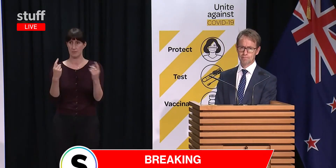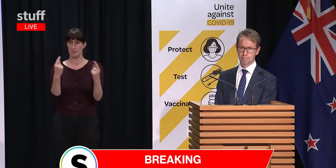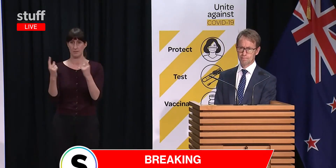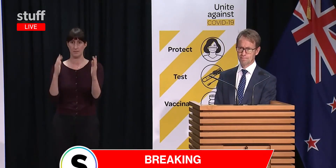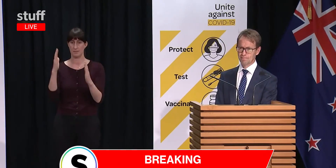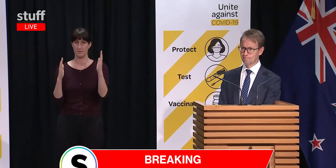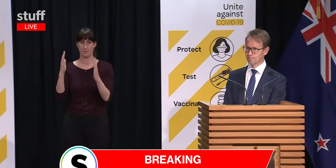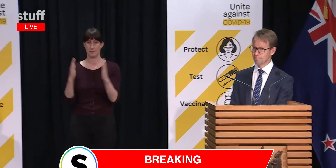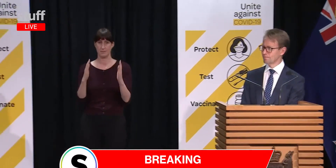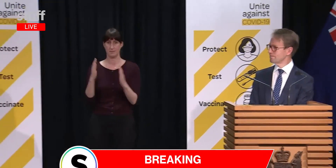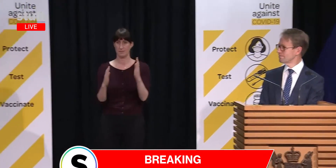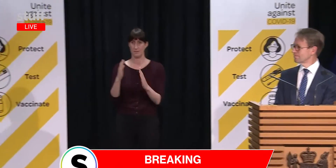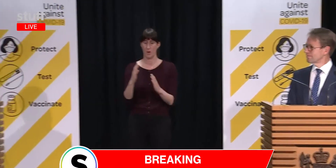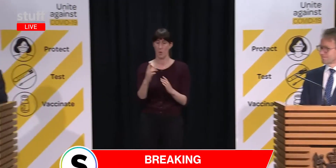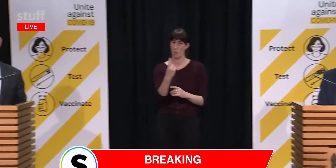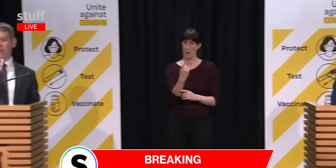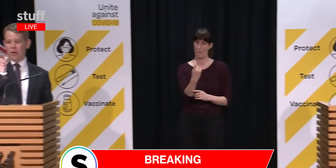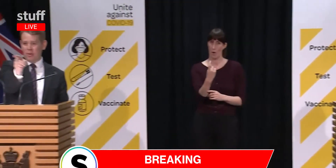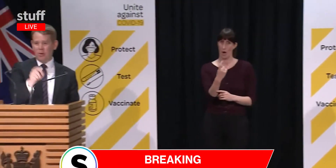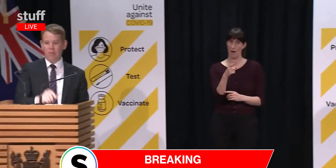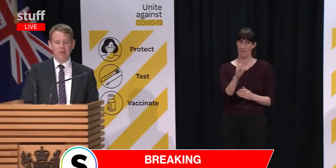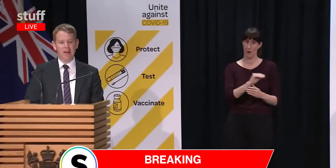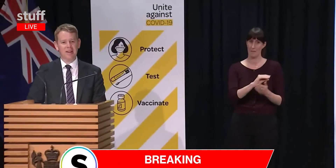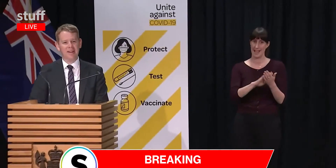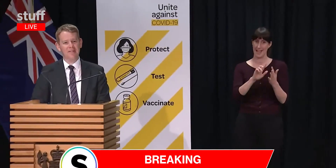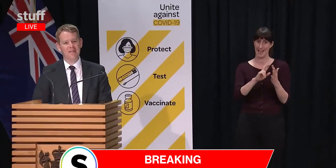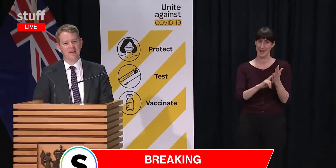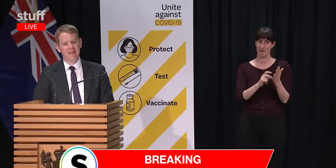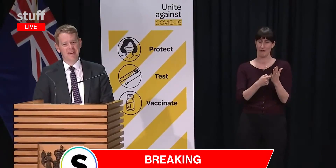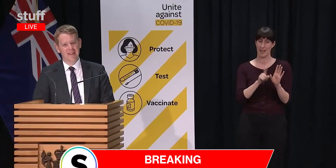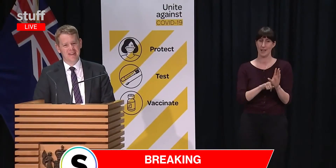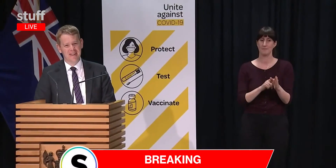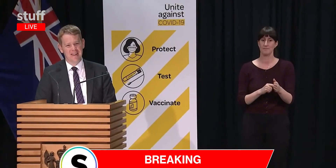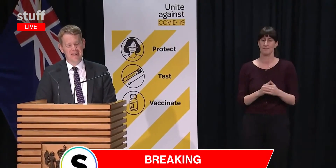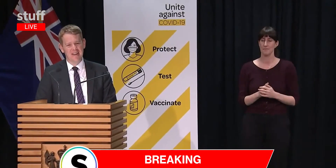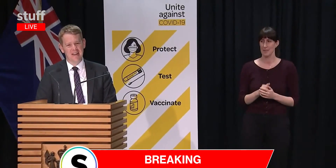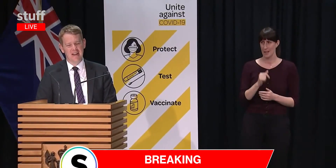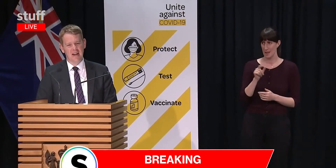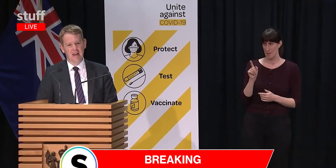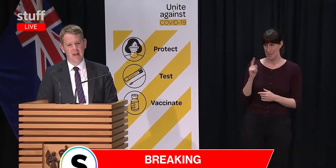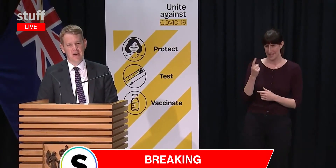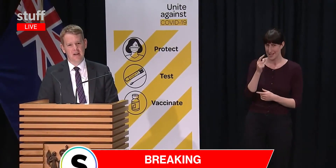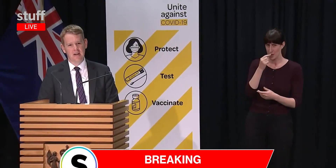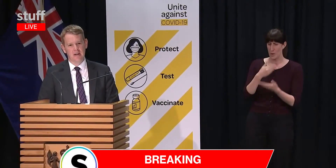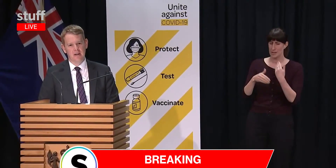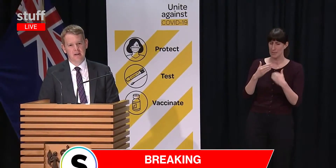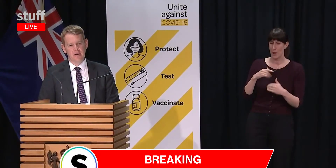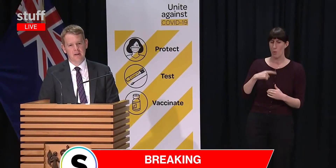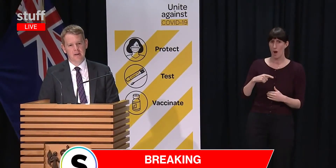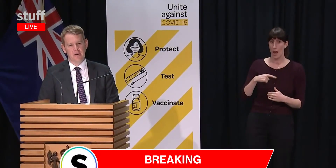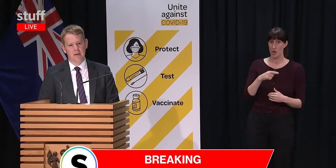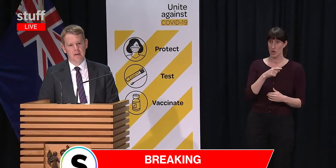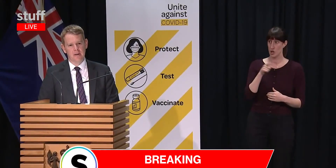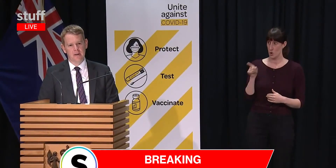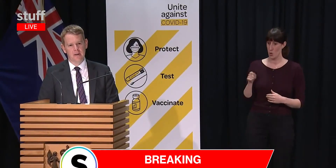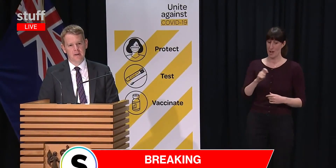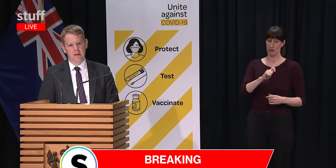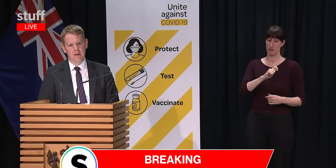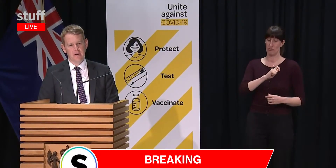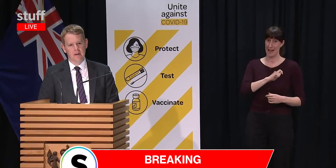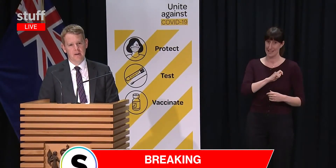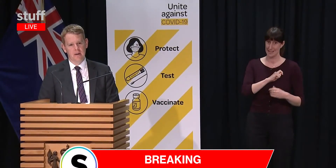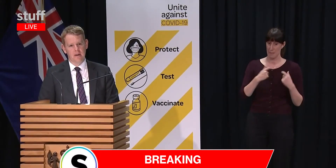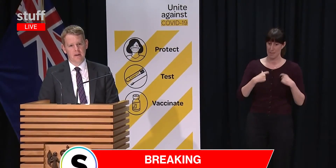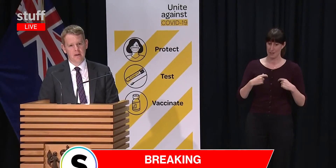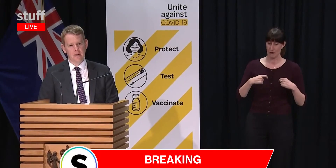trust... Sorry, here's one more, Minister. All right, one more follow-up and then we'll come over here. Yeah. Minister, can you explain why exactly you trust the Ministry of Health to know how many people there are